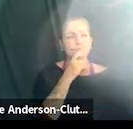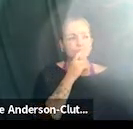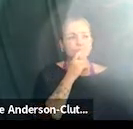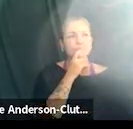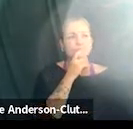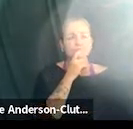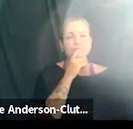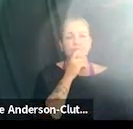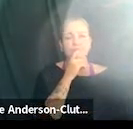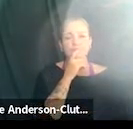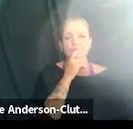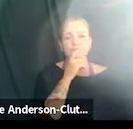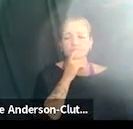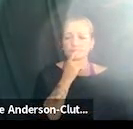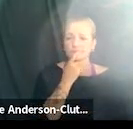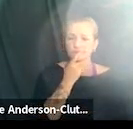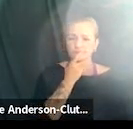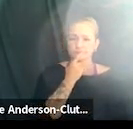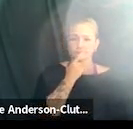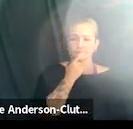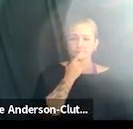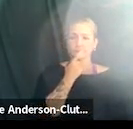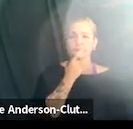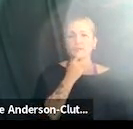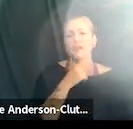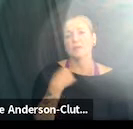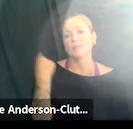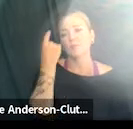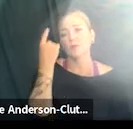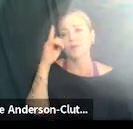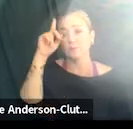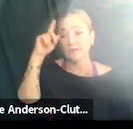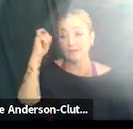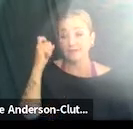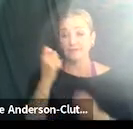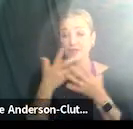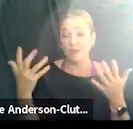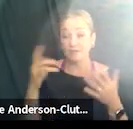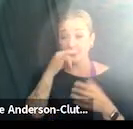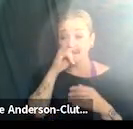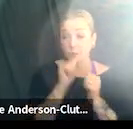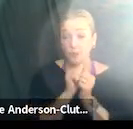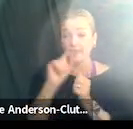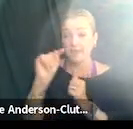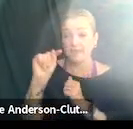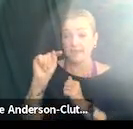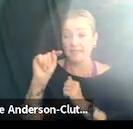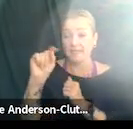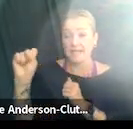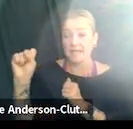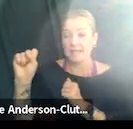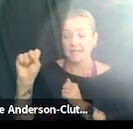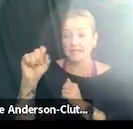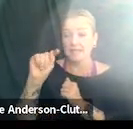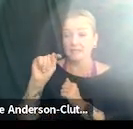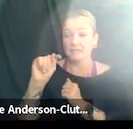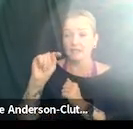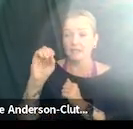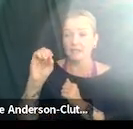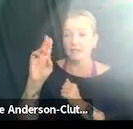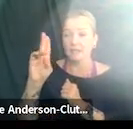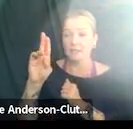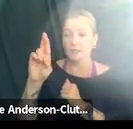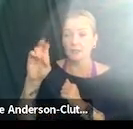about that particular behavior and a lot of the kids that come through the Tourette's clinic, they do an awful lot of checking to make sure they get it just